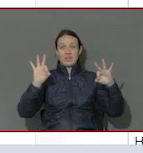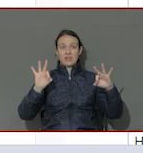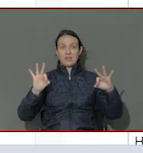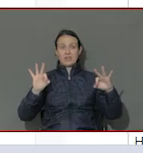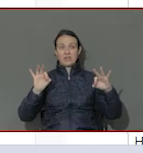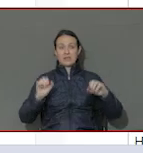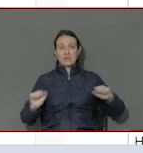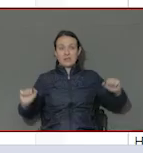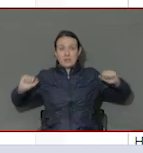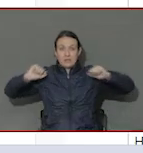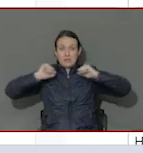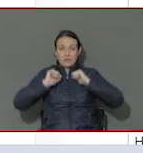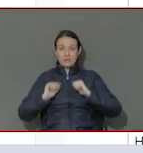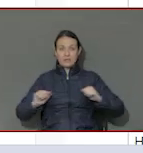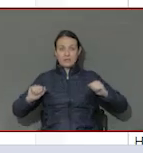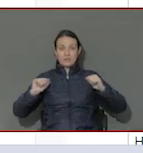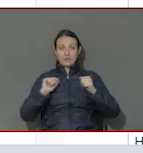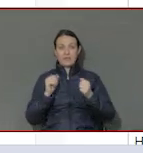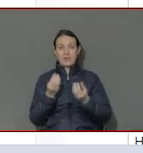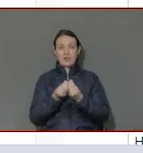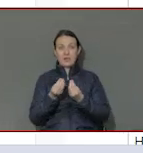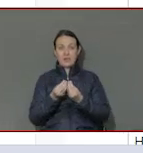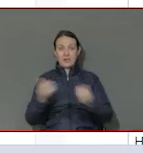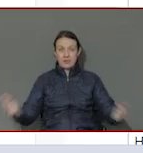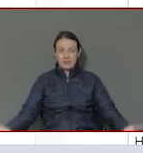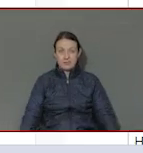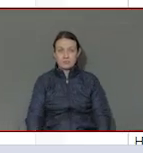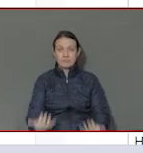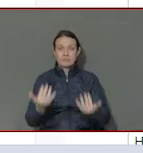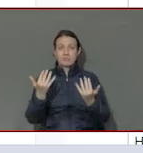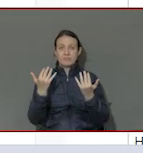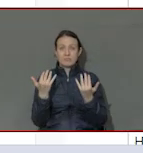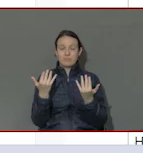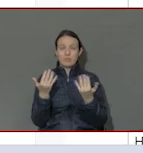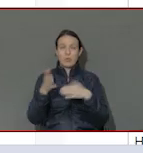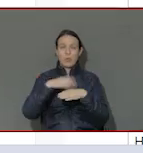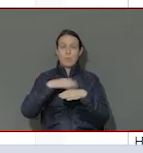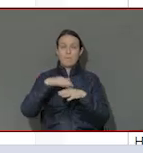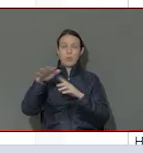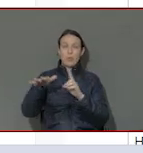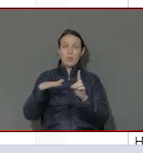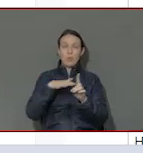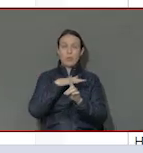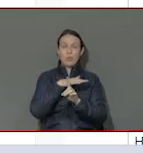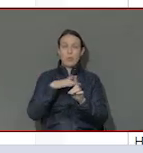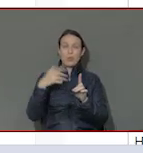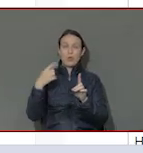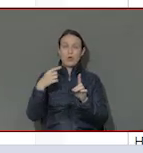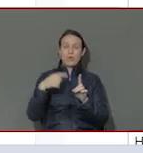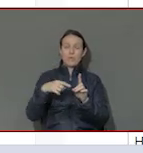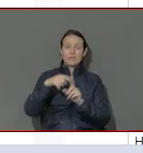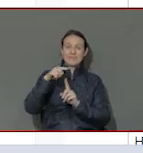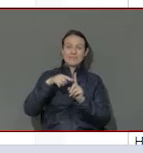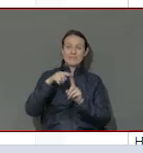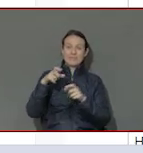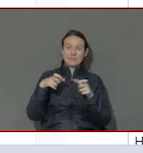hands, and they will be able to carry objects, exposure to a large surface area for thermoregulation, and the